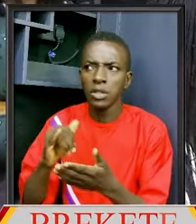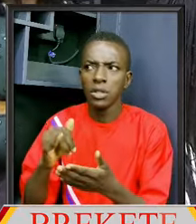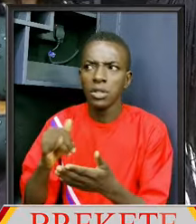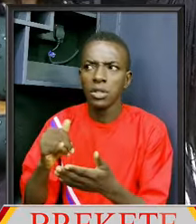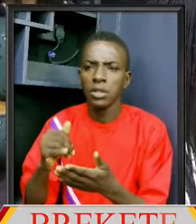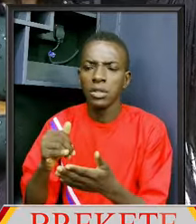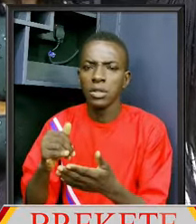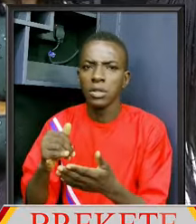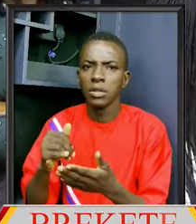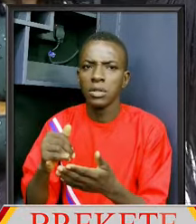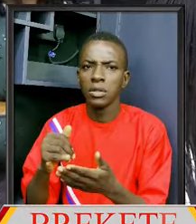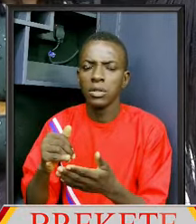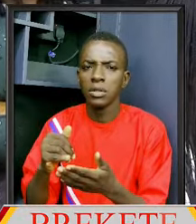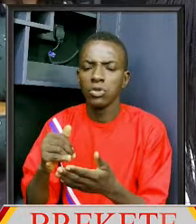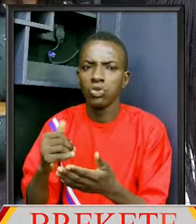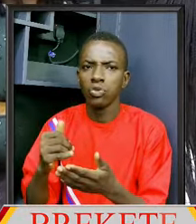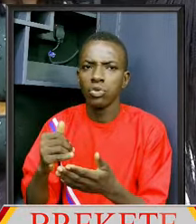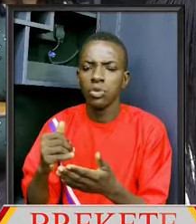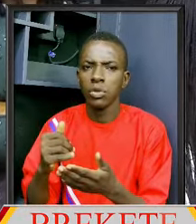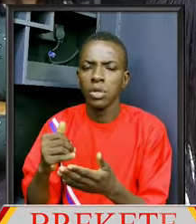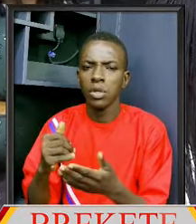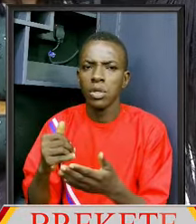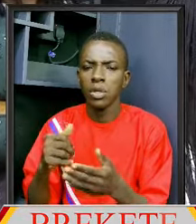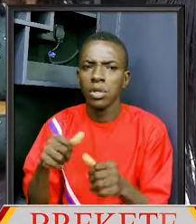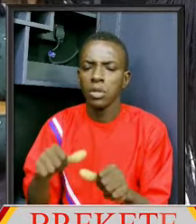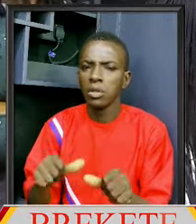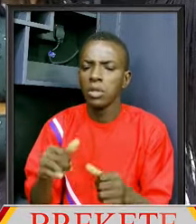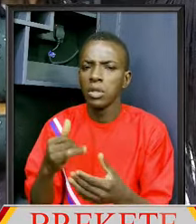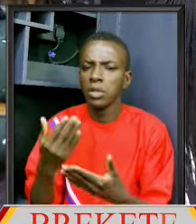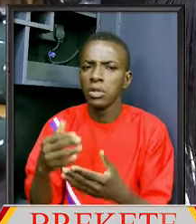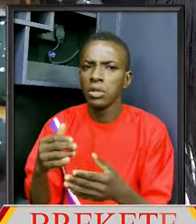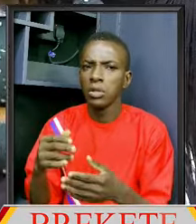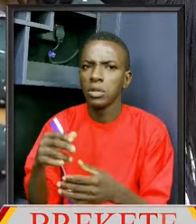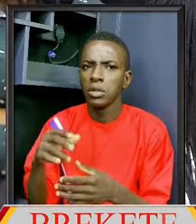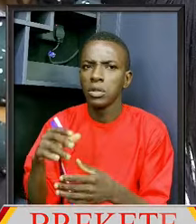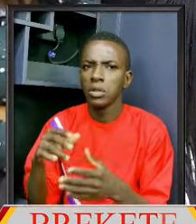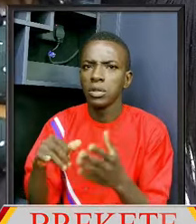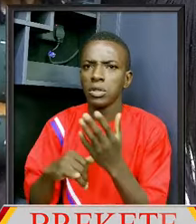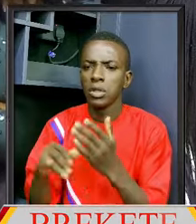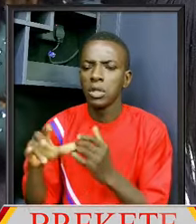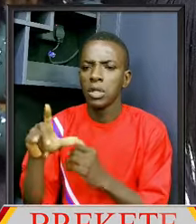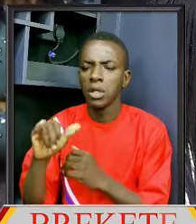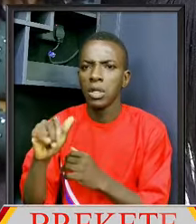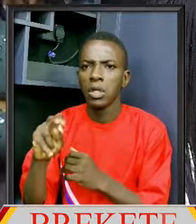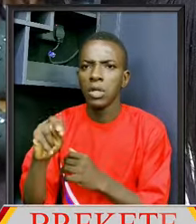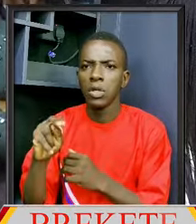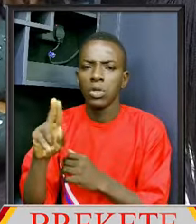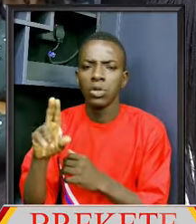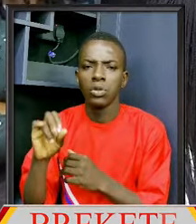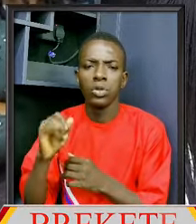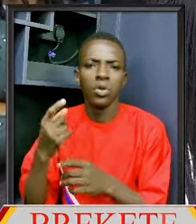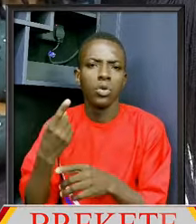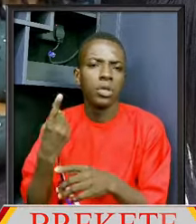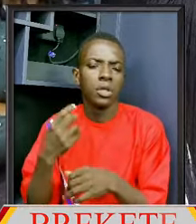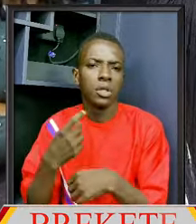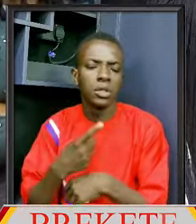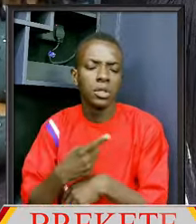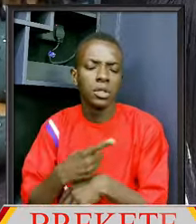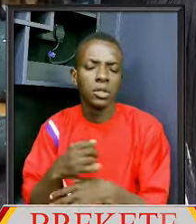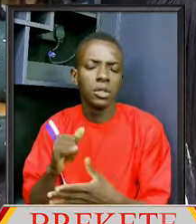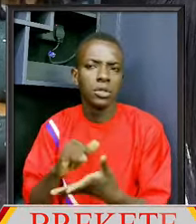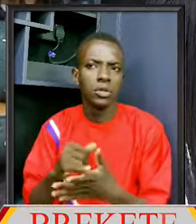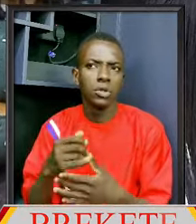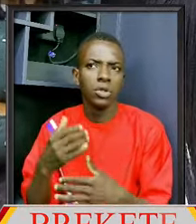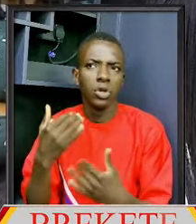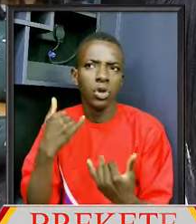pass 12 or 15 years now for Minister of Health. He named Engineer Linus Awude. He get one day where he call, he